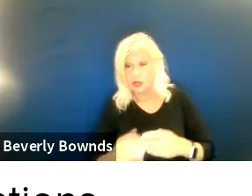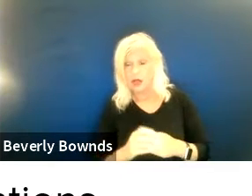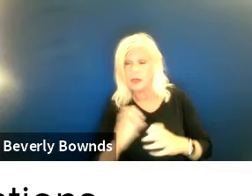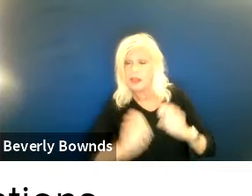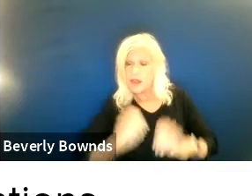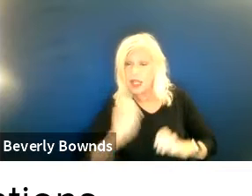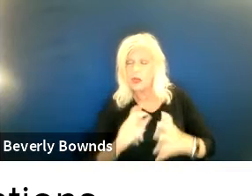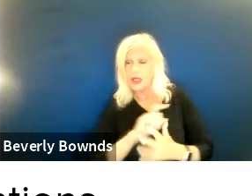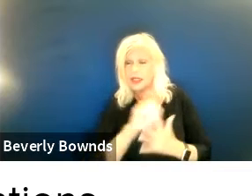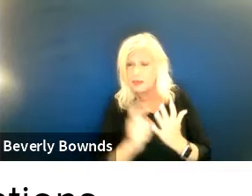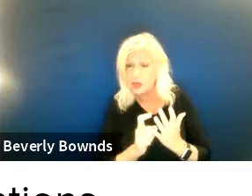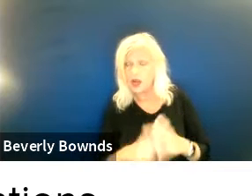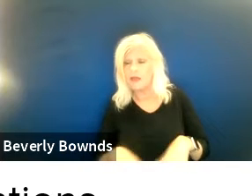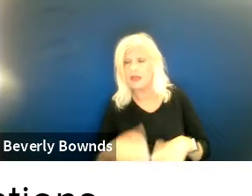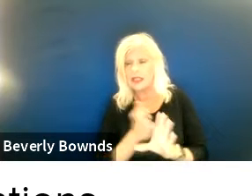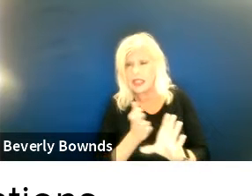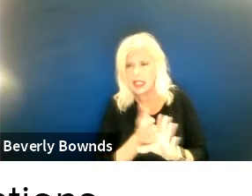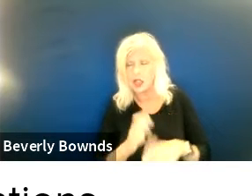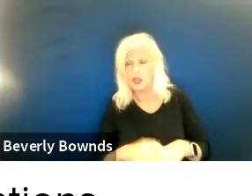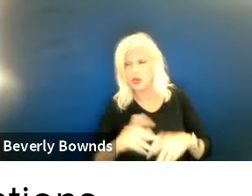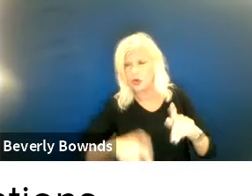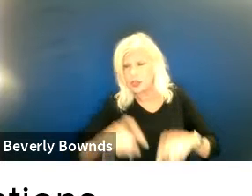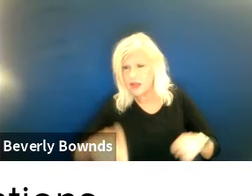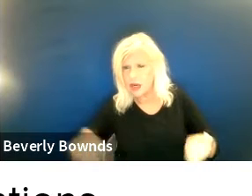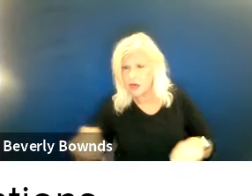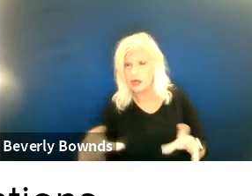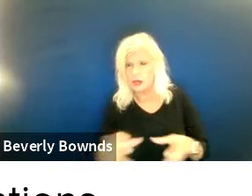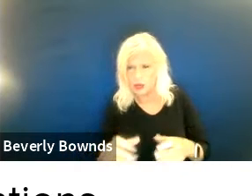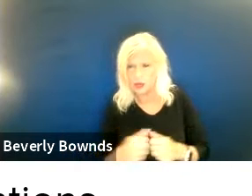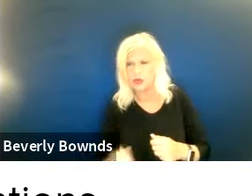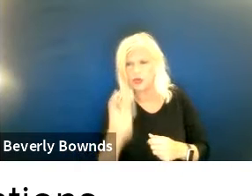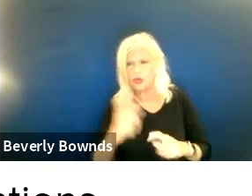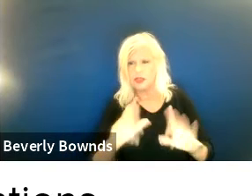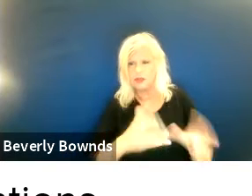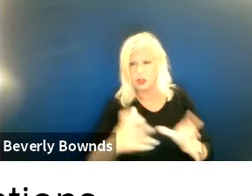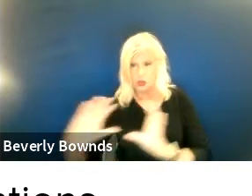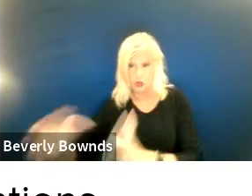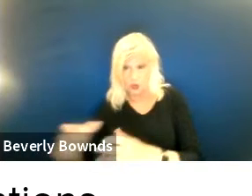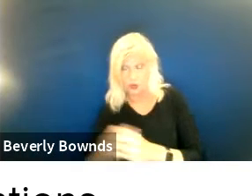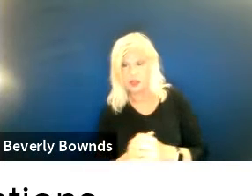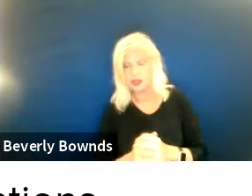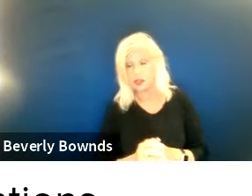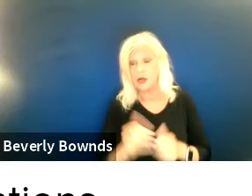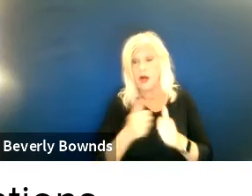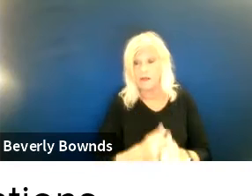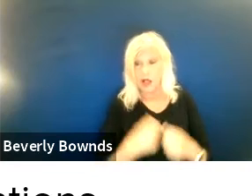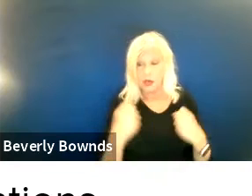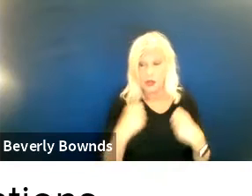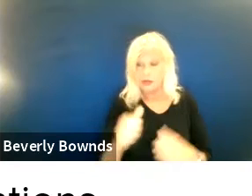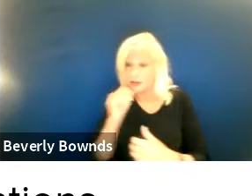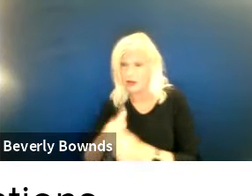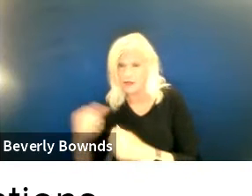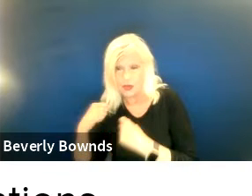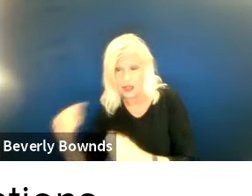clinical, and psychosocial variables in 2 participants groups, compliant and non-compliant